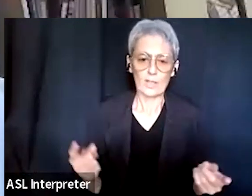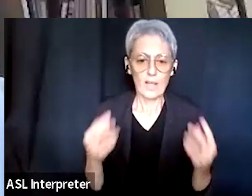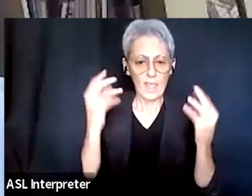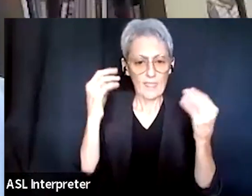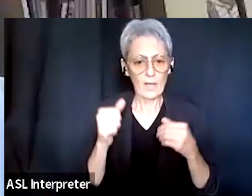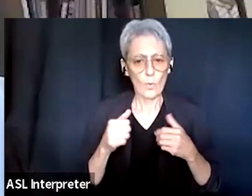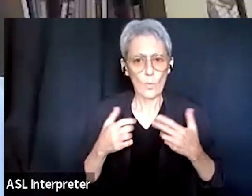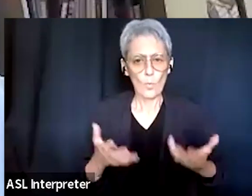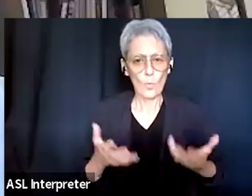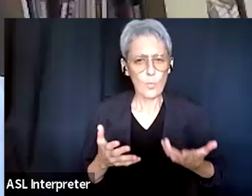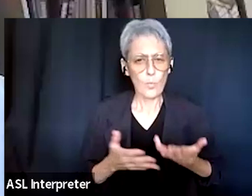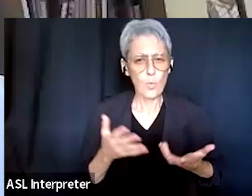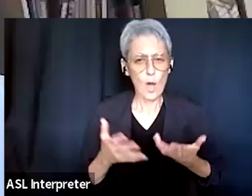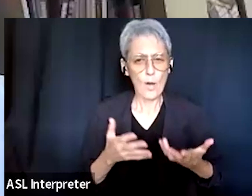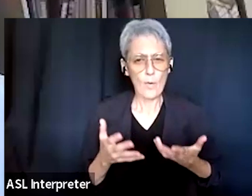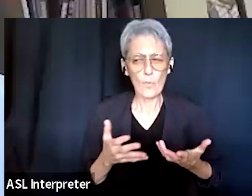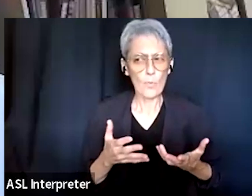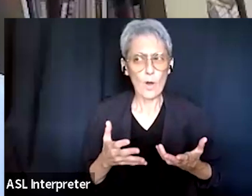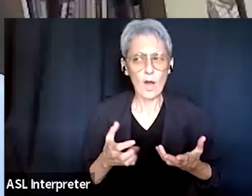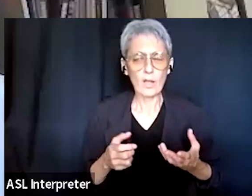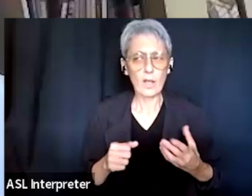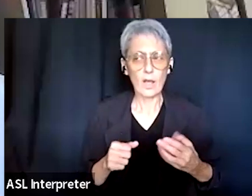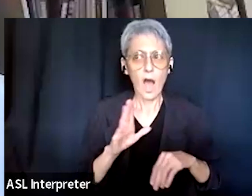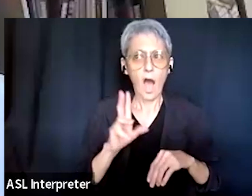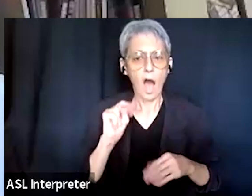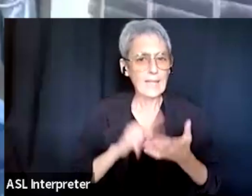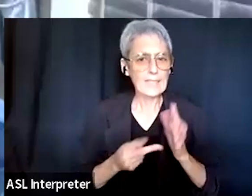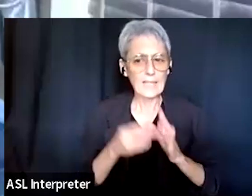the unintended consequences are of some of these things.